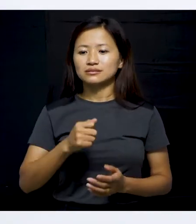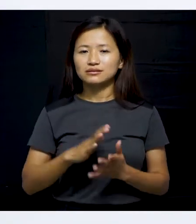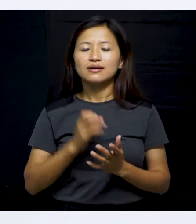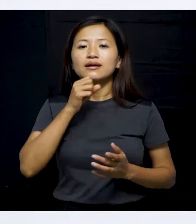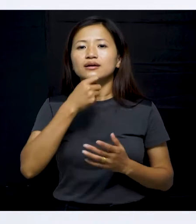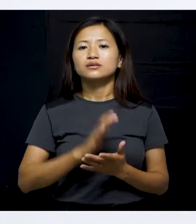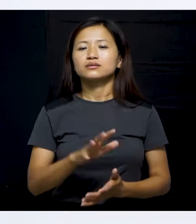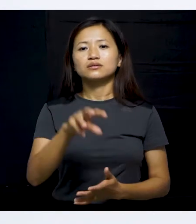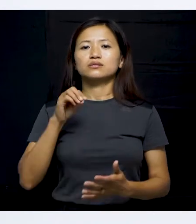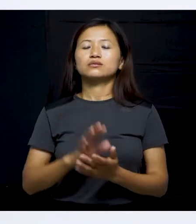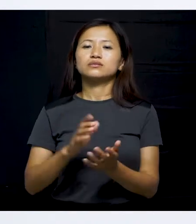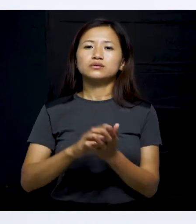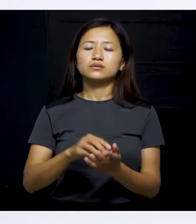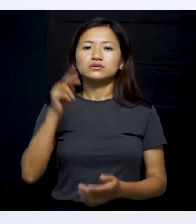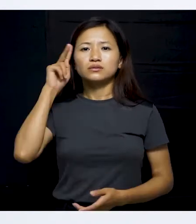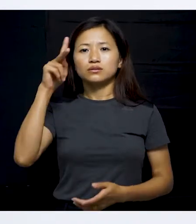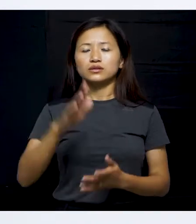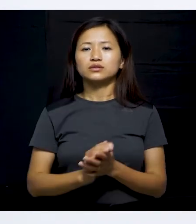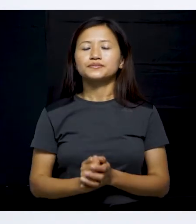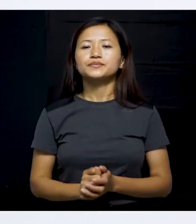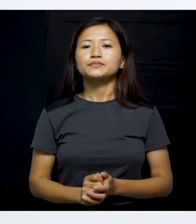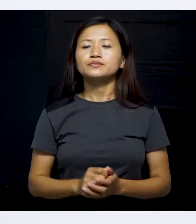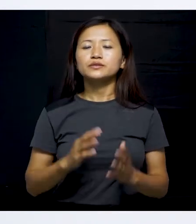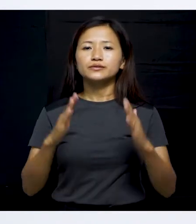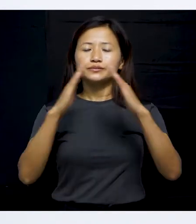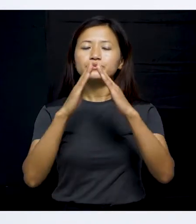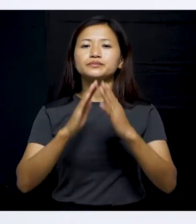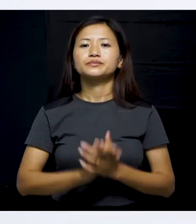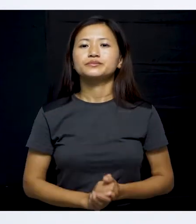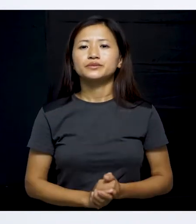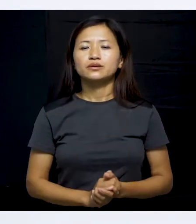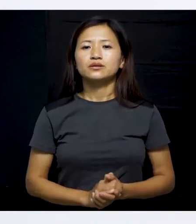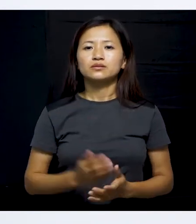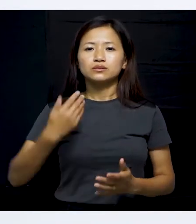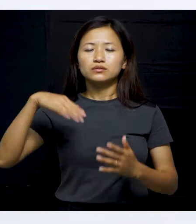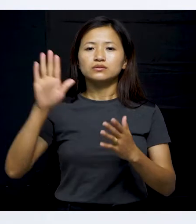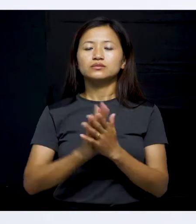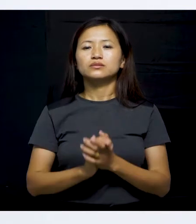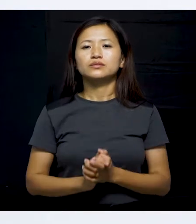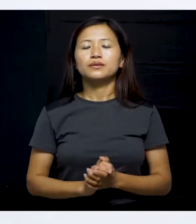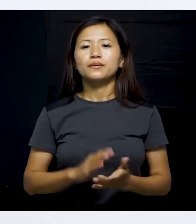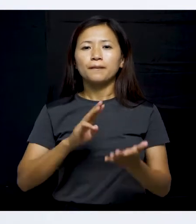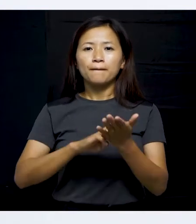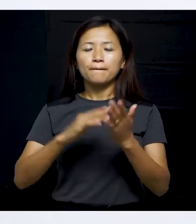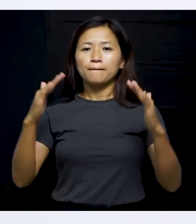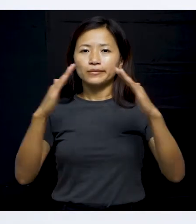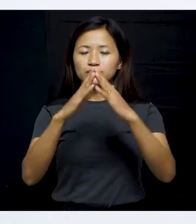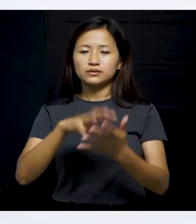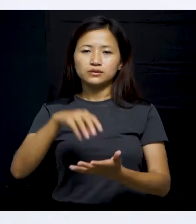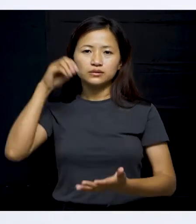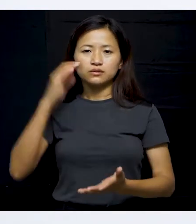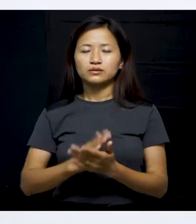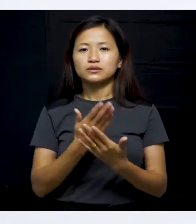get all this knowledge from the Morung. So once they attain this certain age, they go to the Morung, learn all these things and